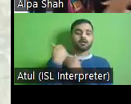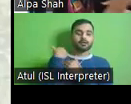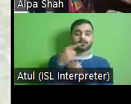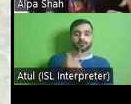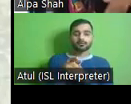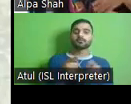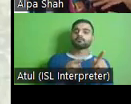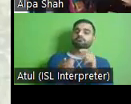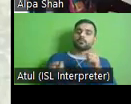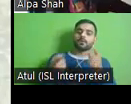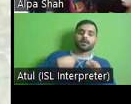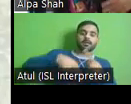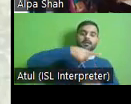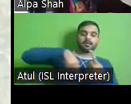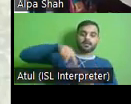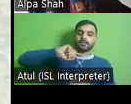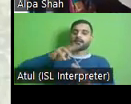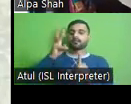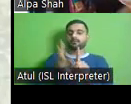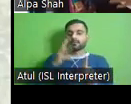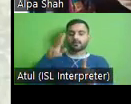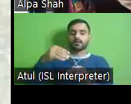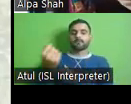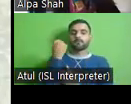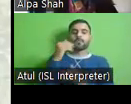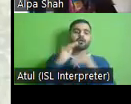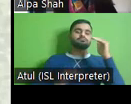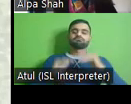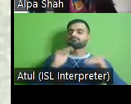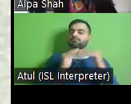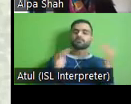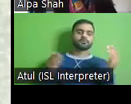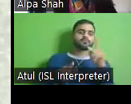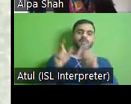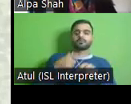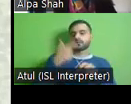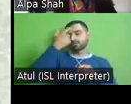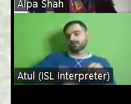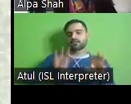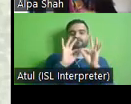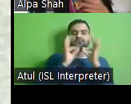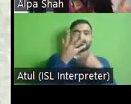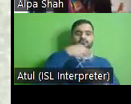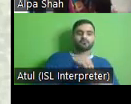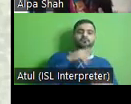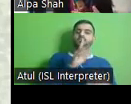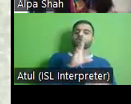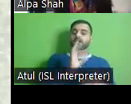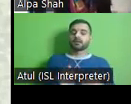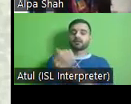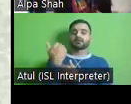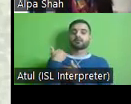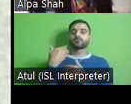know, rotates with people every 3 years. The power does not concentrate in any one individual or family. The real power lies